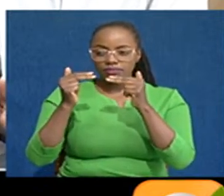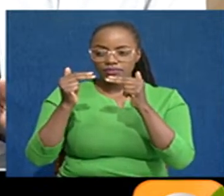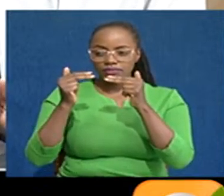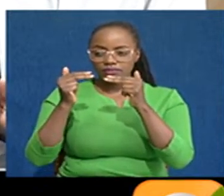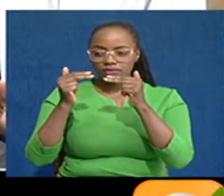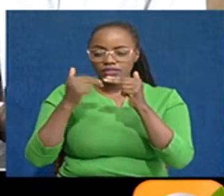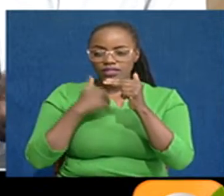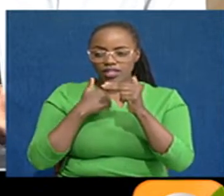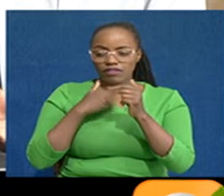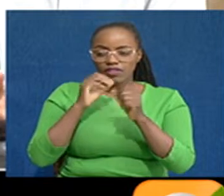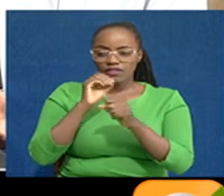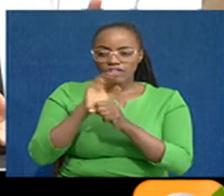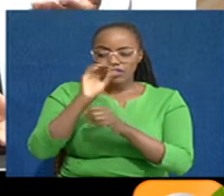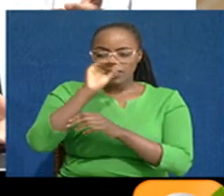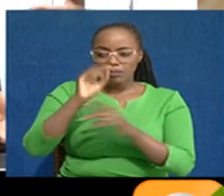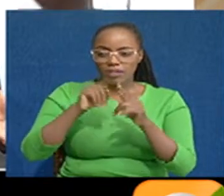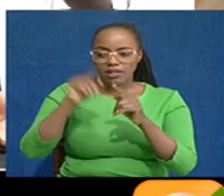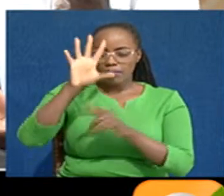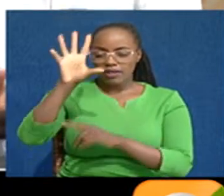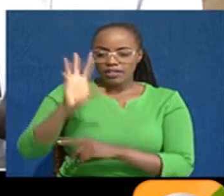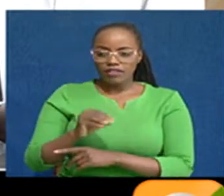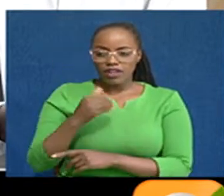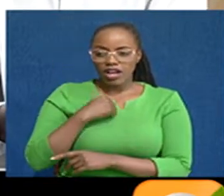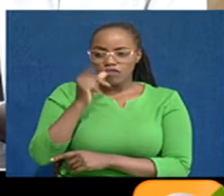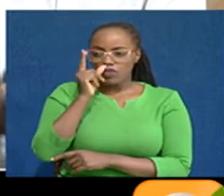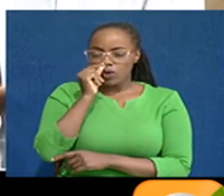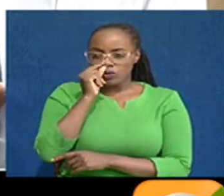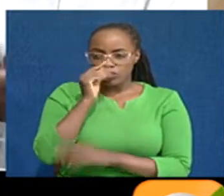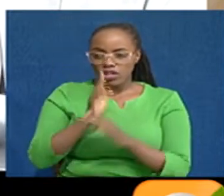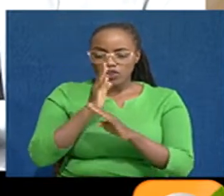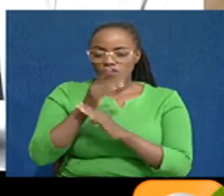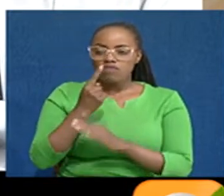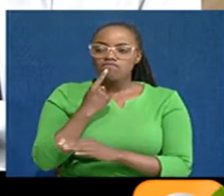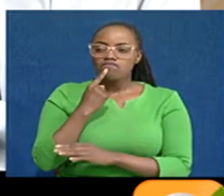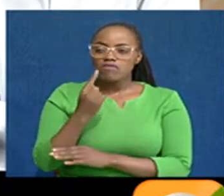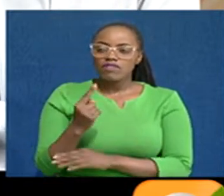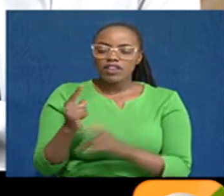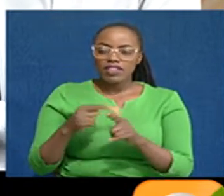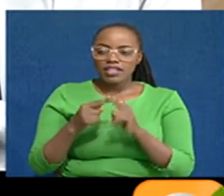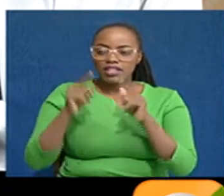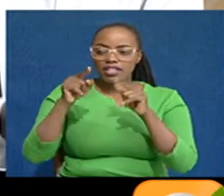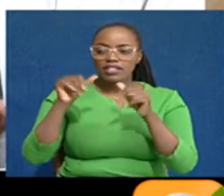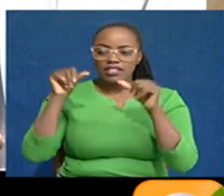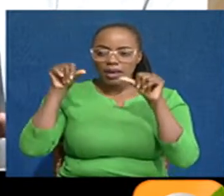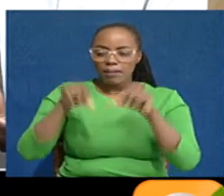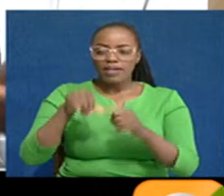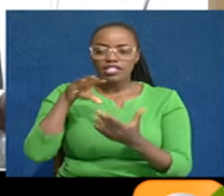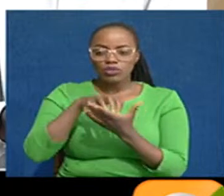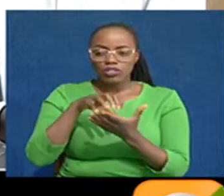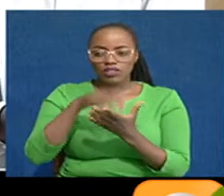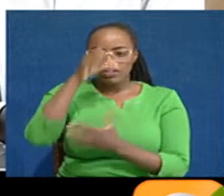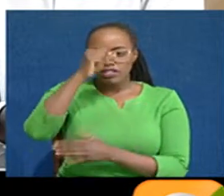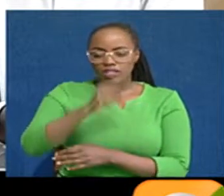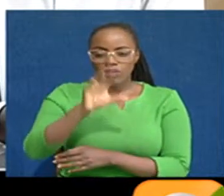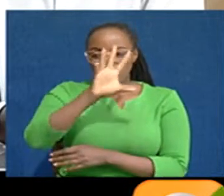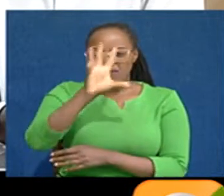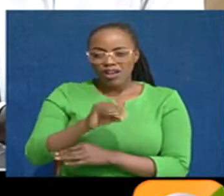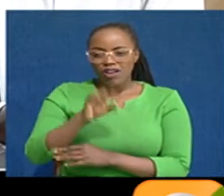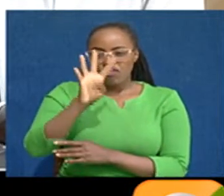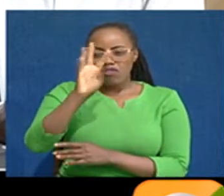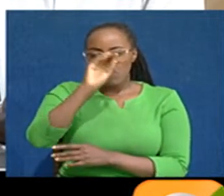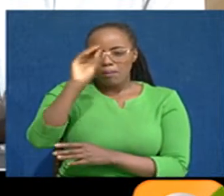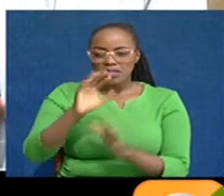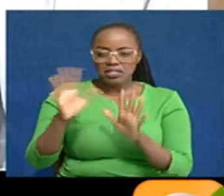at 14%. But in Africa, of course, Sudan is more than 100. Yeah. There's a bad situation. Yeah. South Africa is about